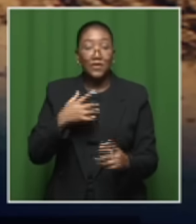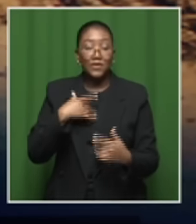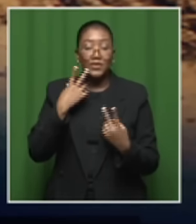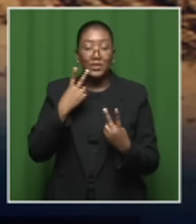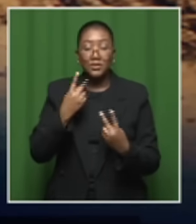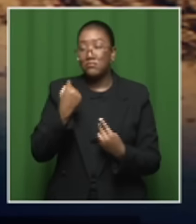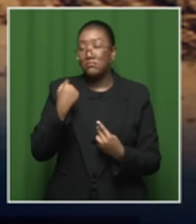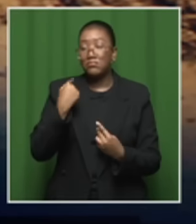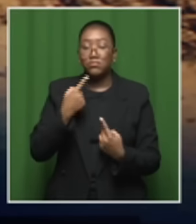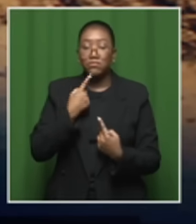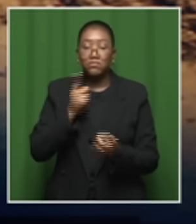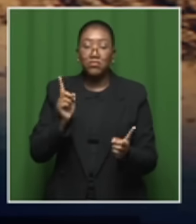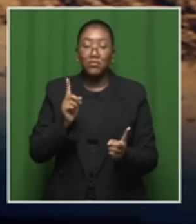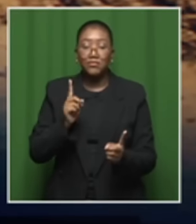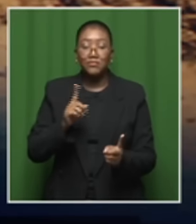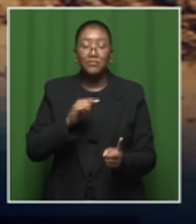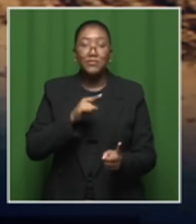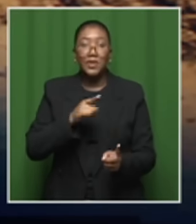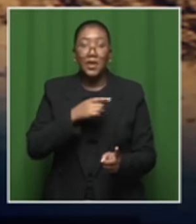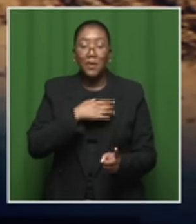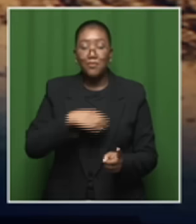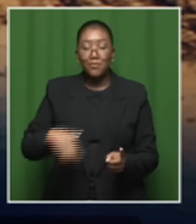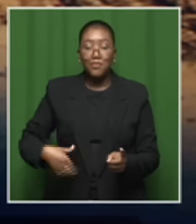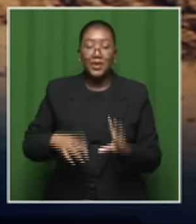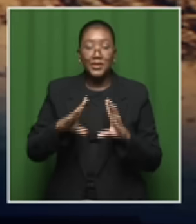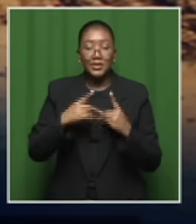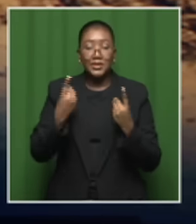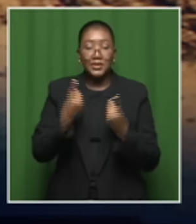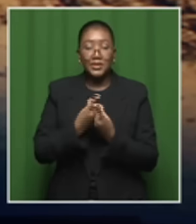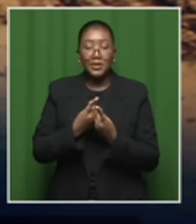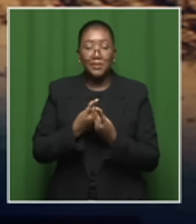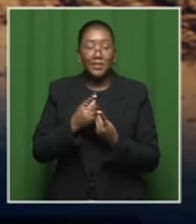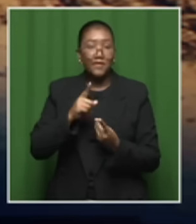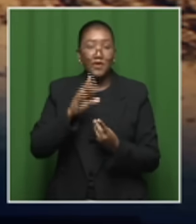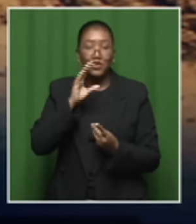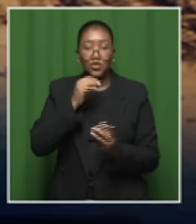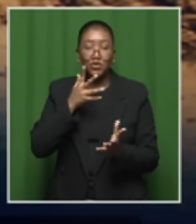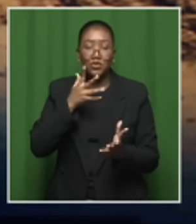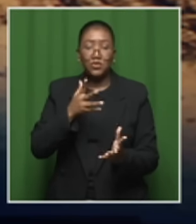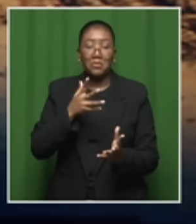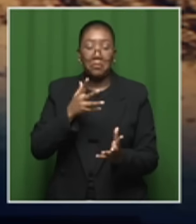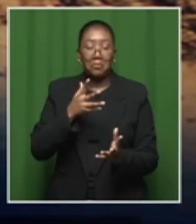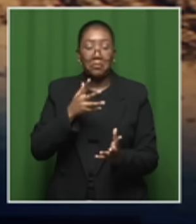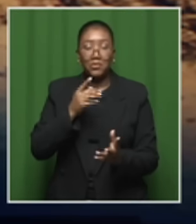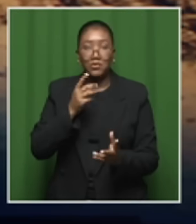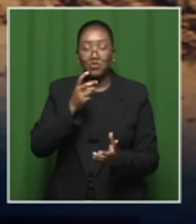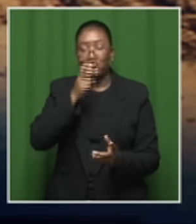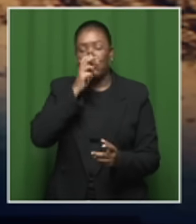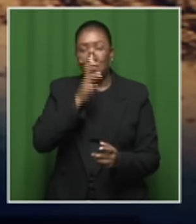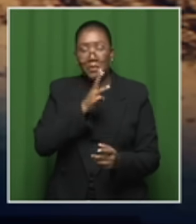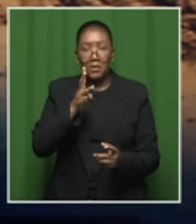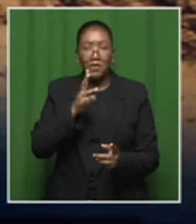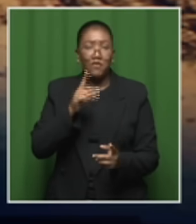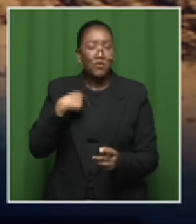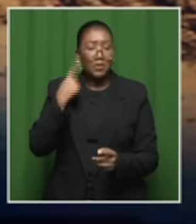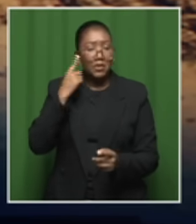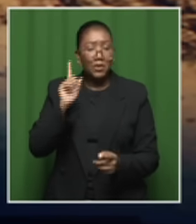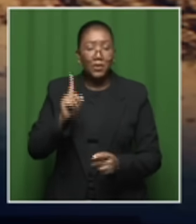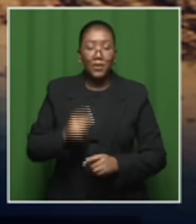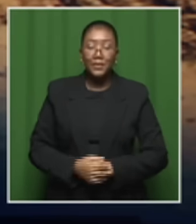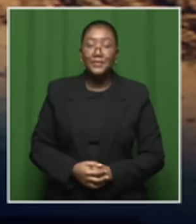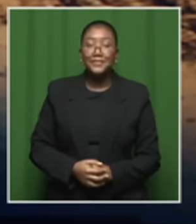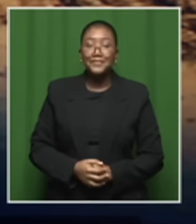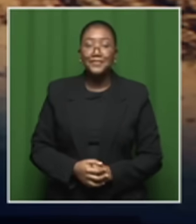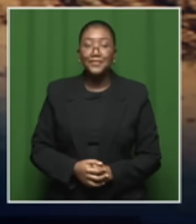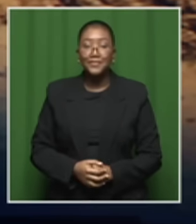came out of the presidency. They don't normally put out such hard-hitting ones. What did you make of it? I think it